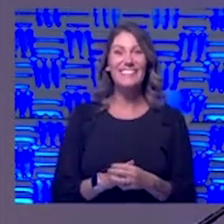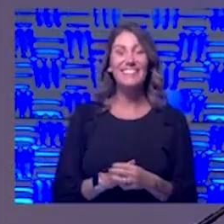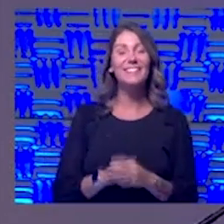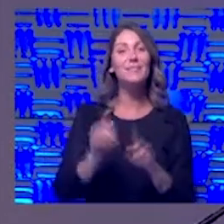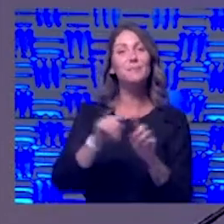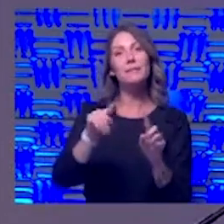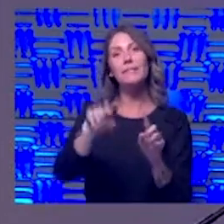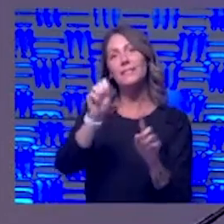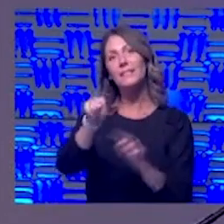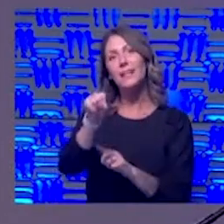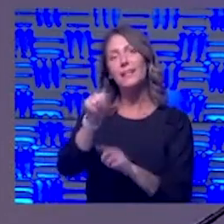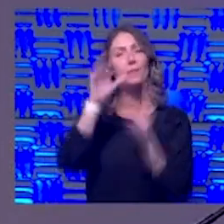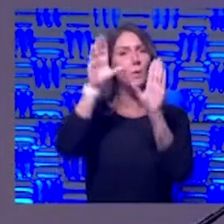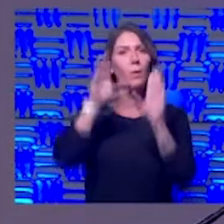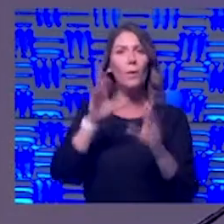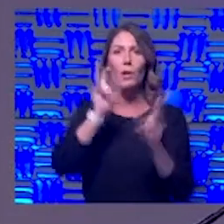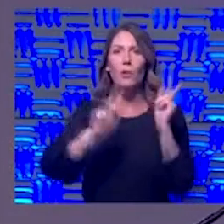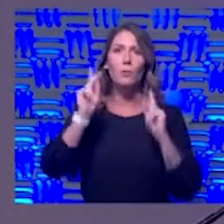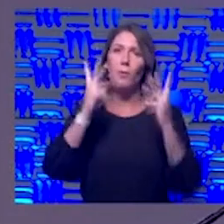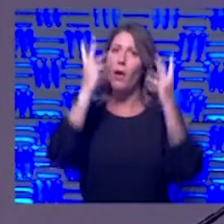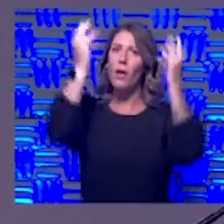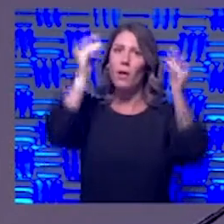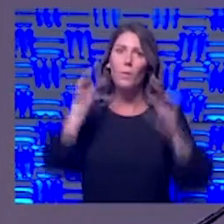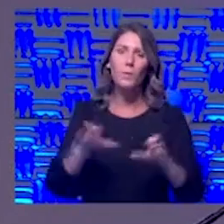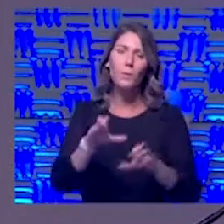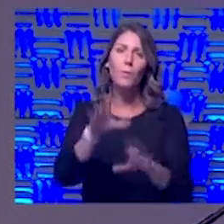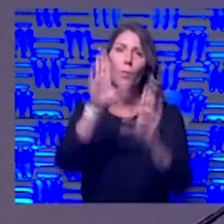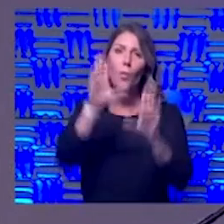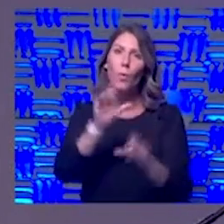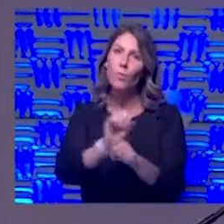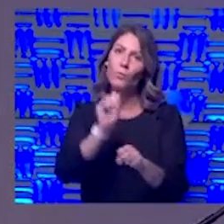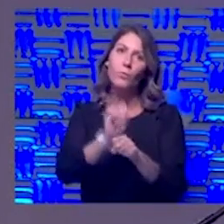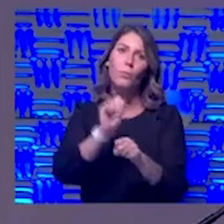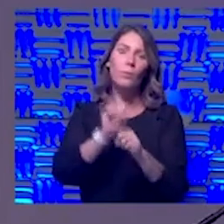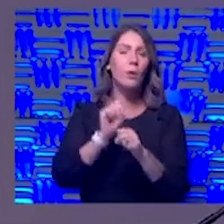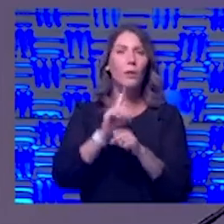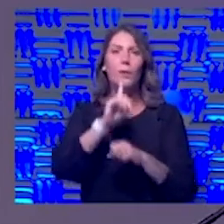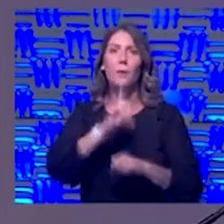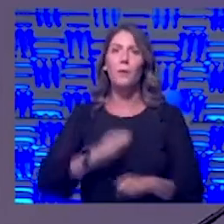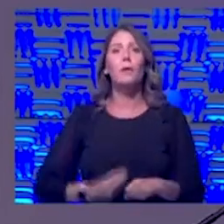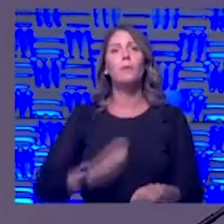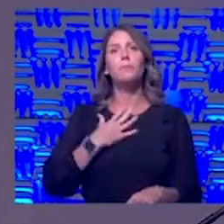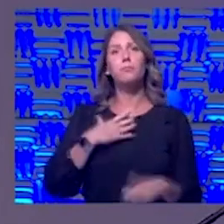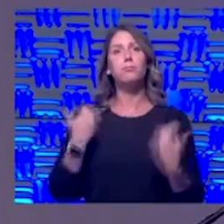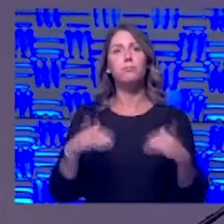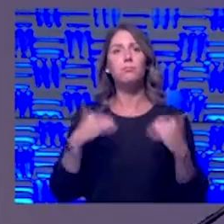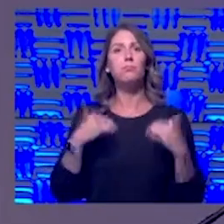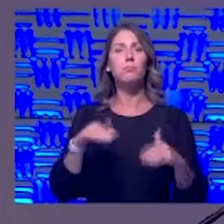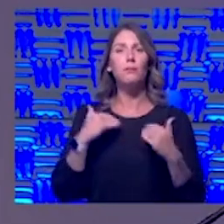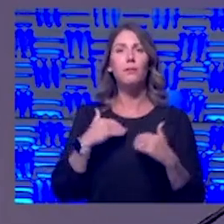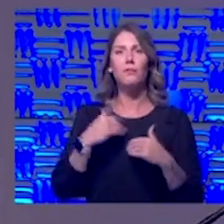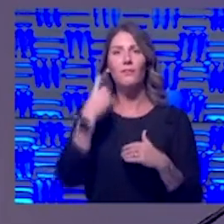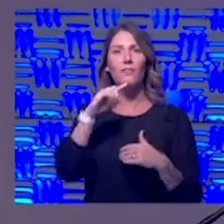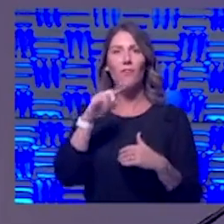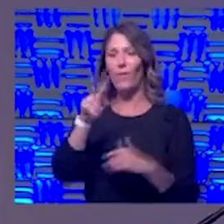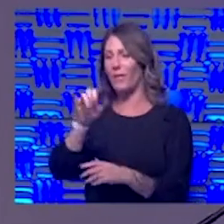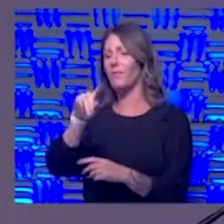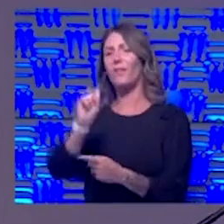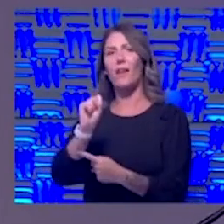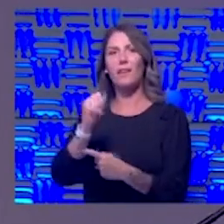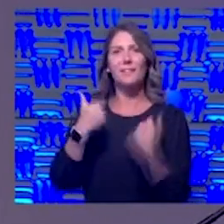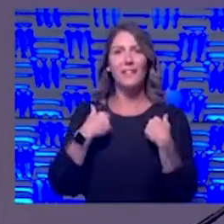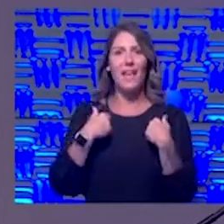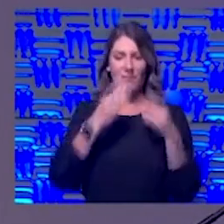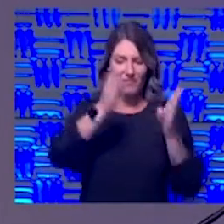But yeah, there's some great people doing great work, and it means a lot to veterans to have those